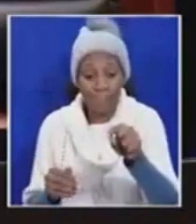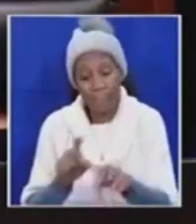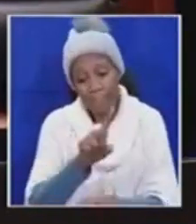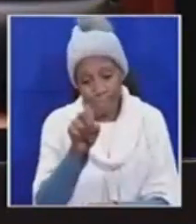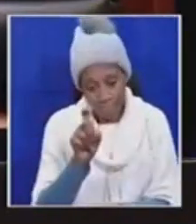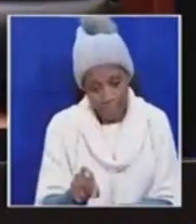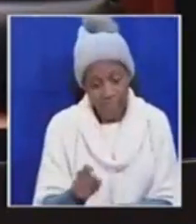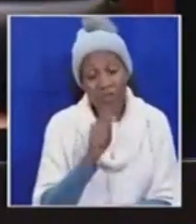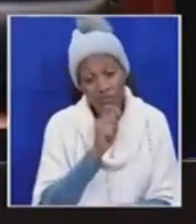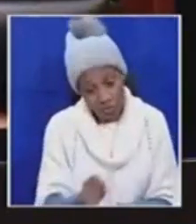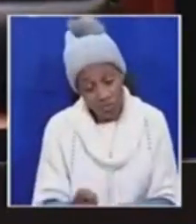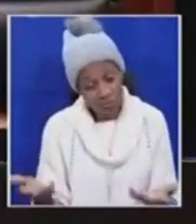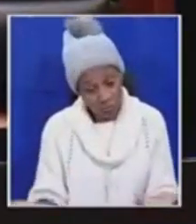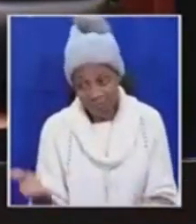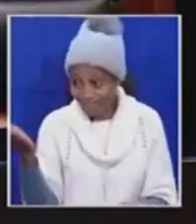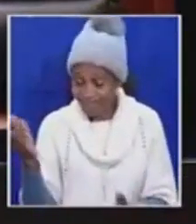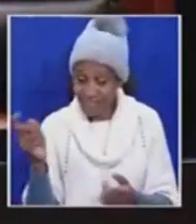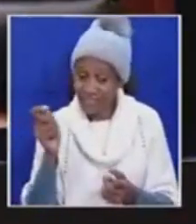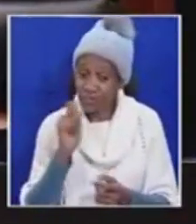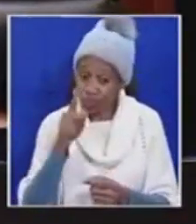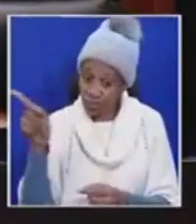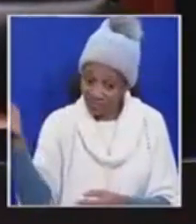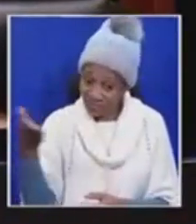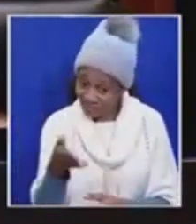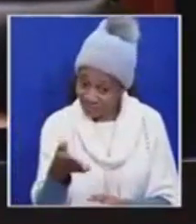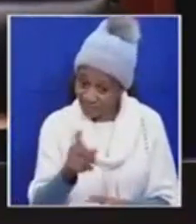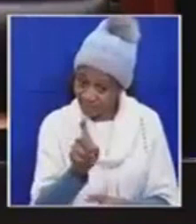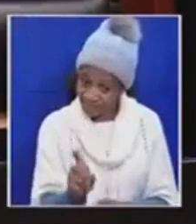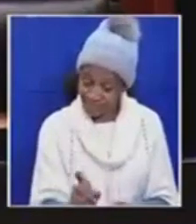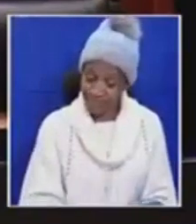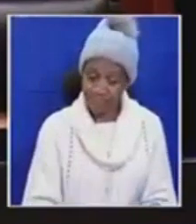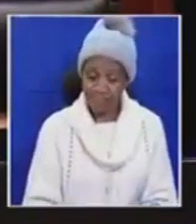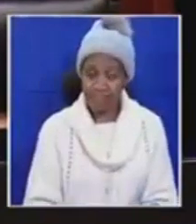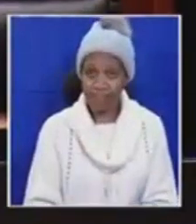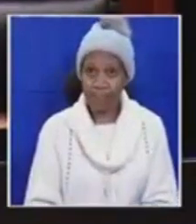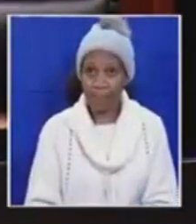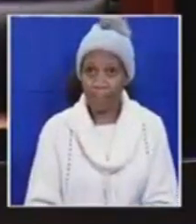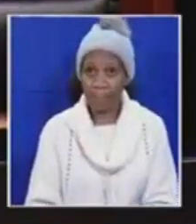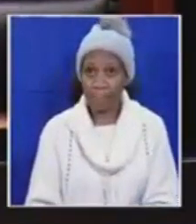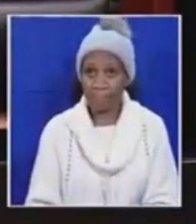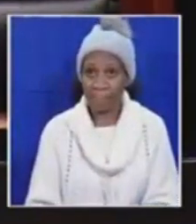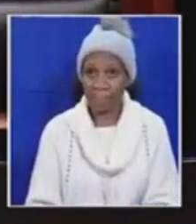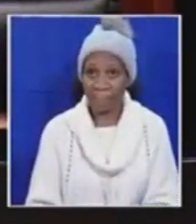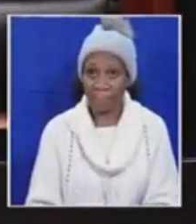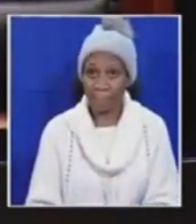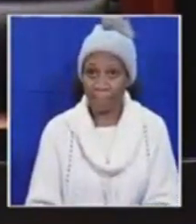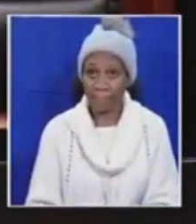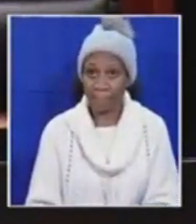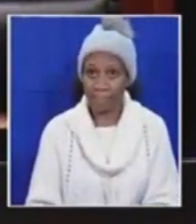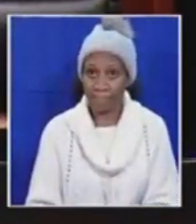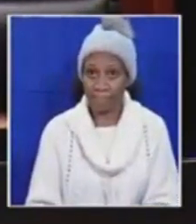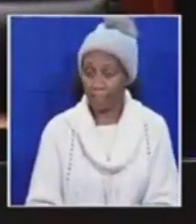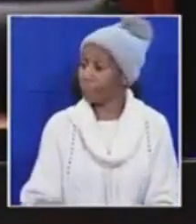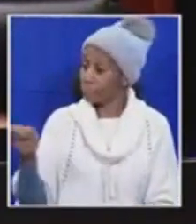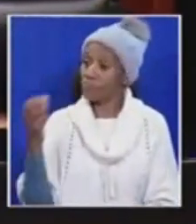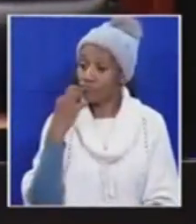he said what you allege he said. Order. You are asking a presiding officer to make a ruling.